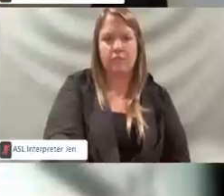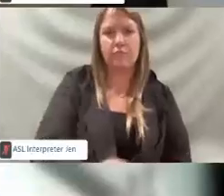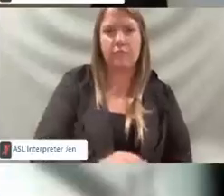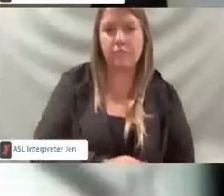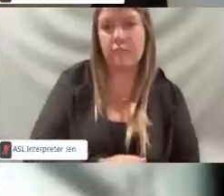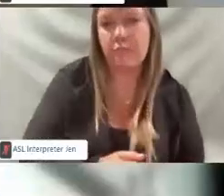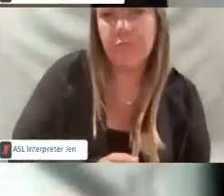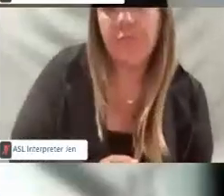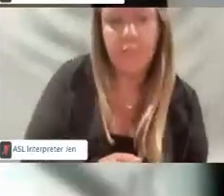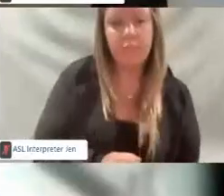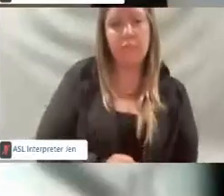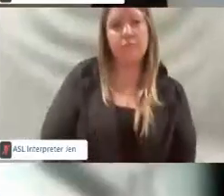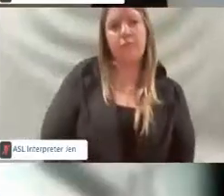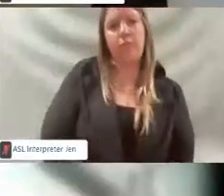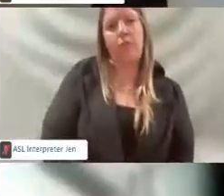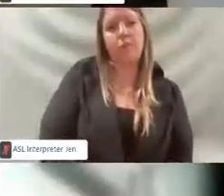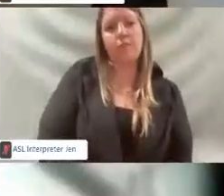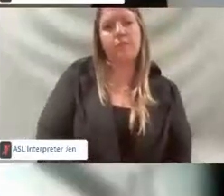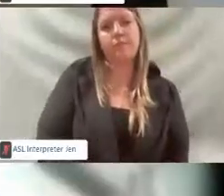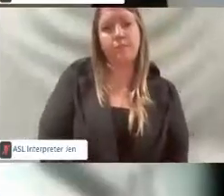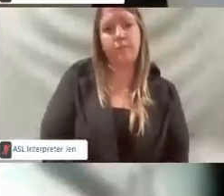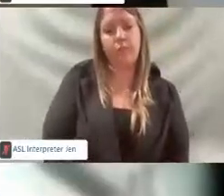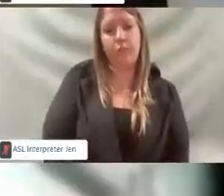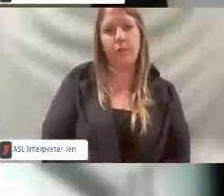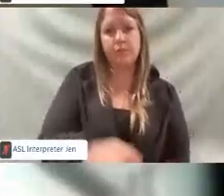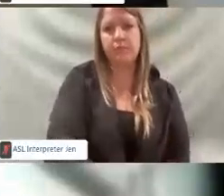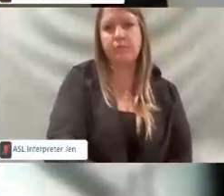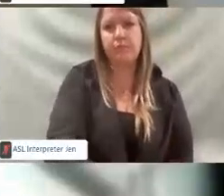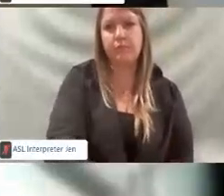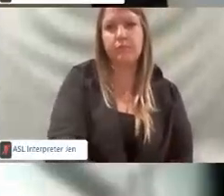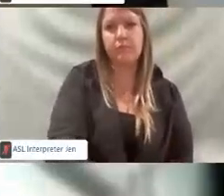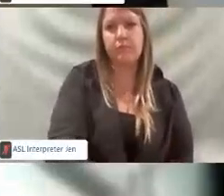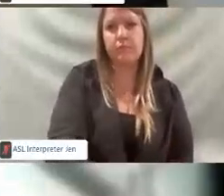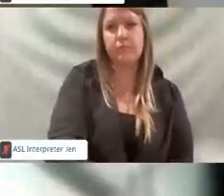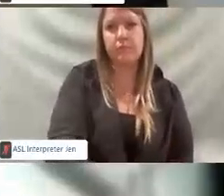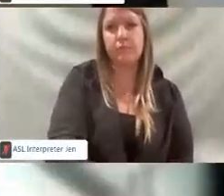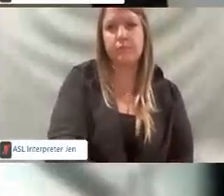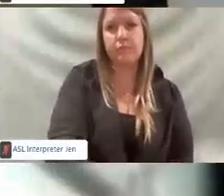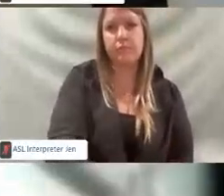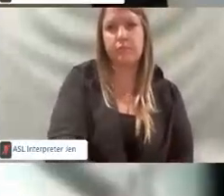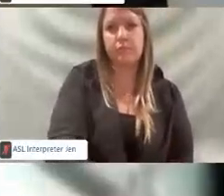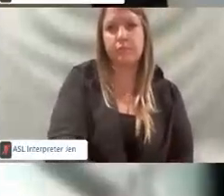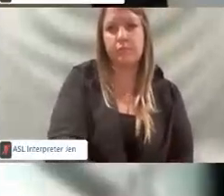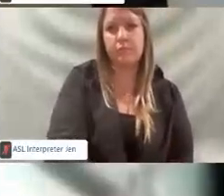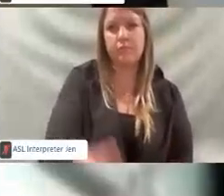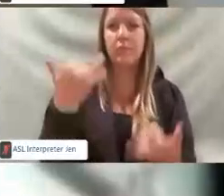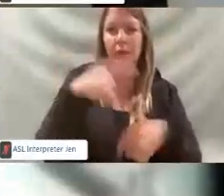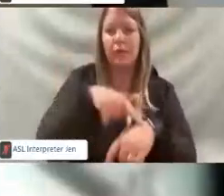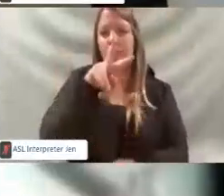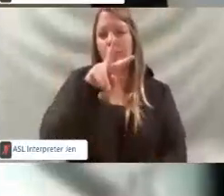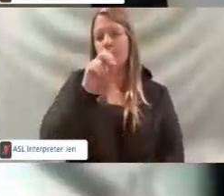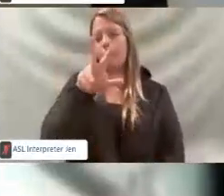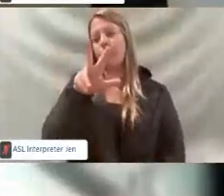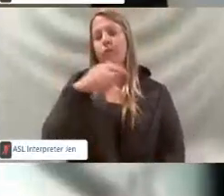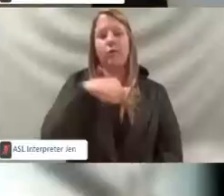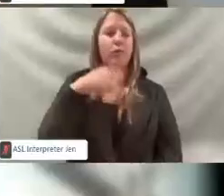It is 2:03. So this is Casey Valdi. I'm going to call this meeting to order.